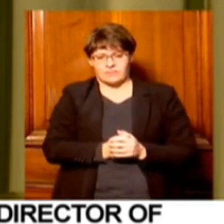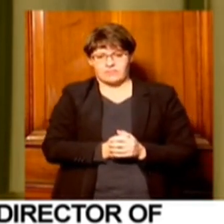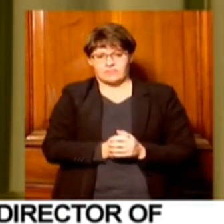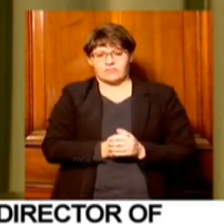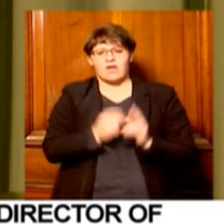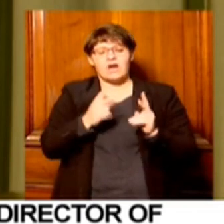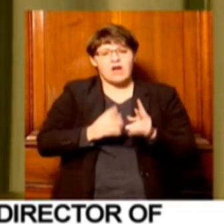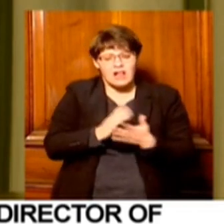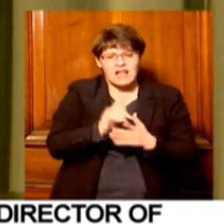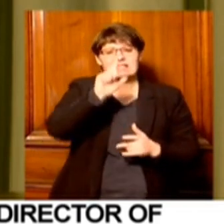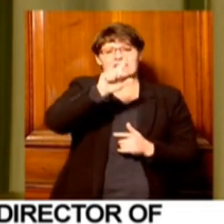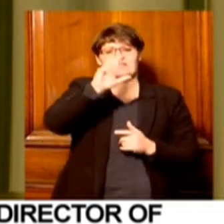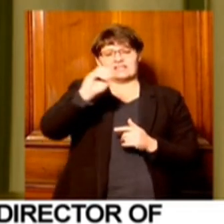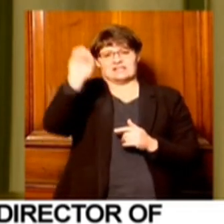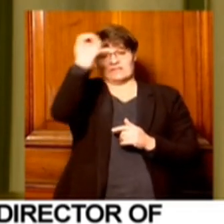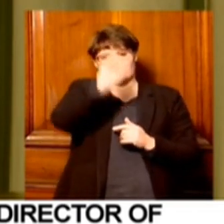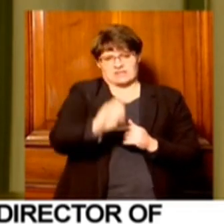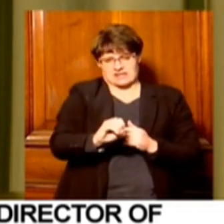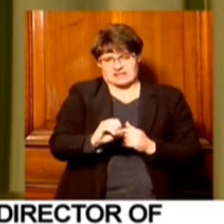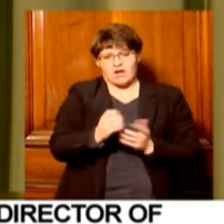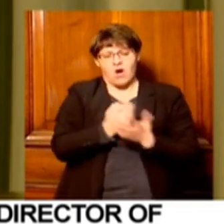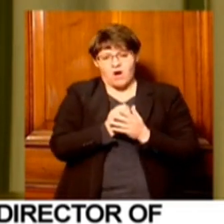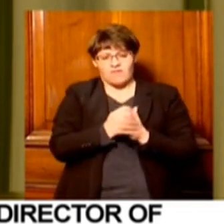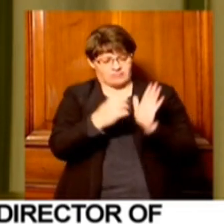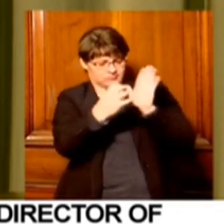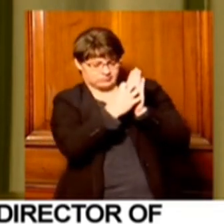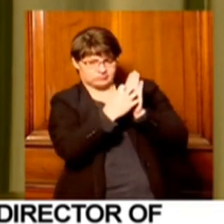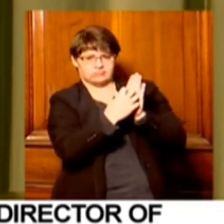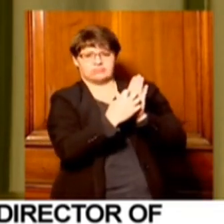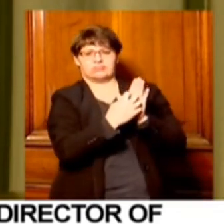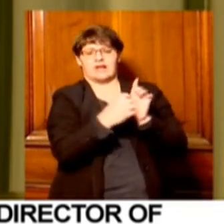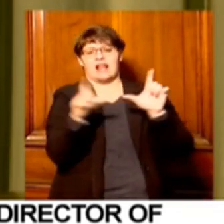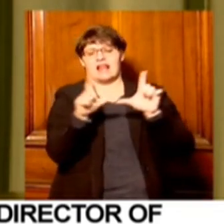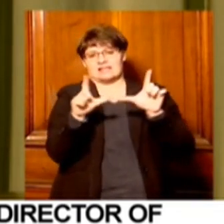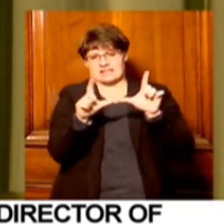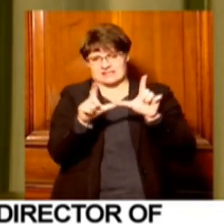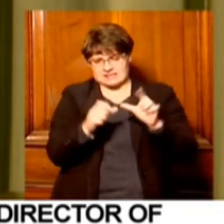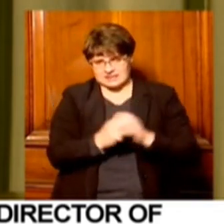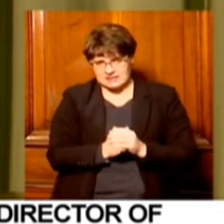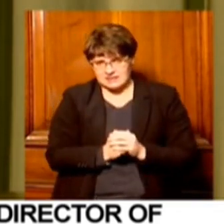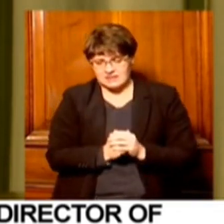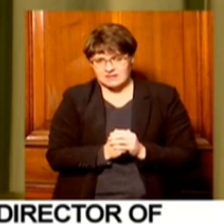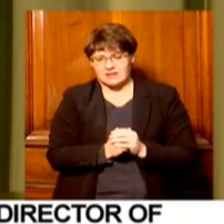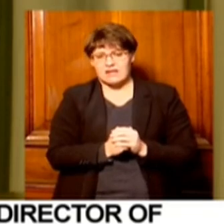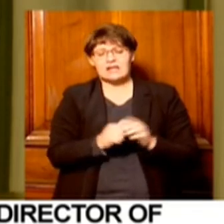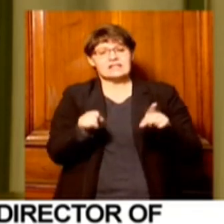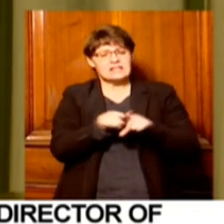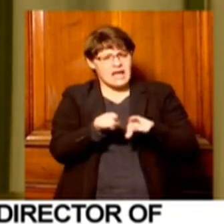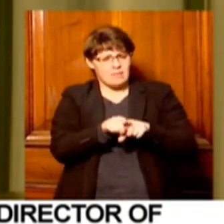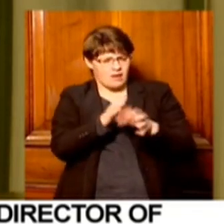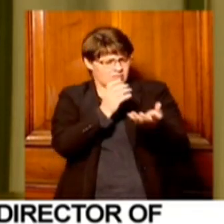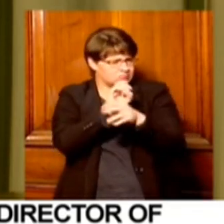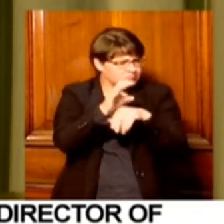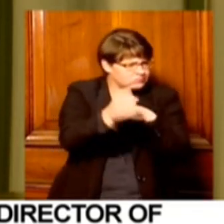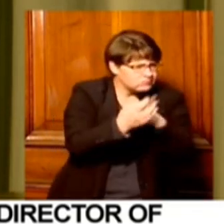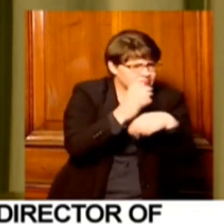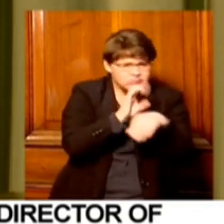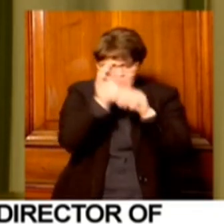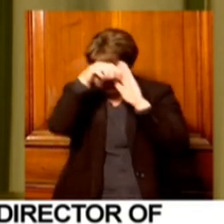carry 70% of licensed carry capacity following extensive